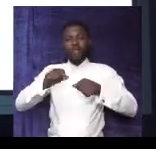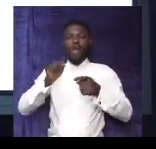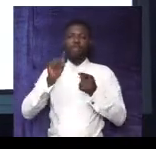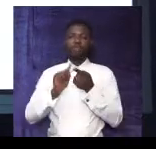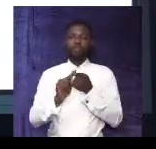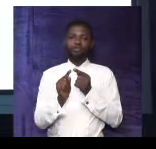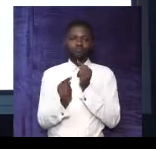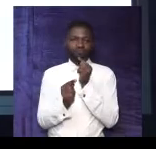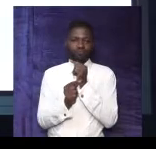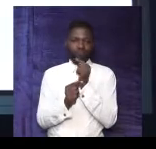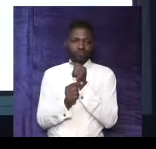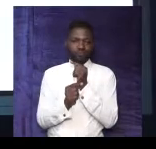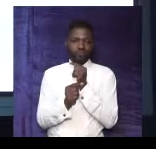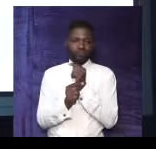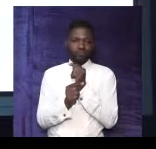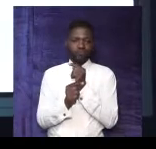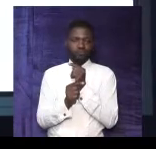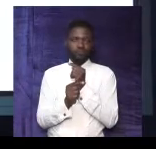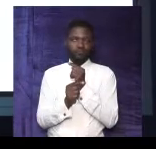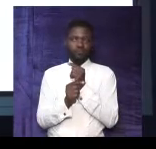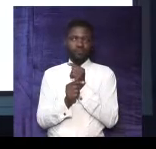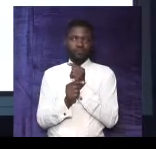to